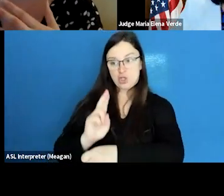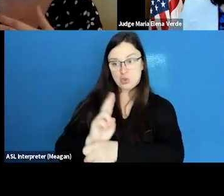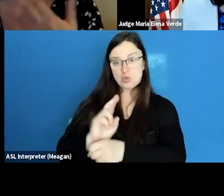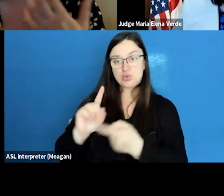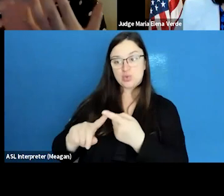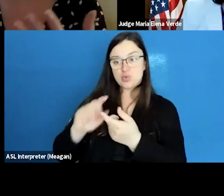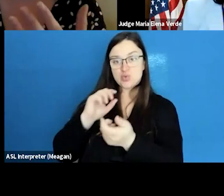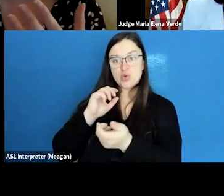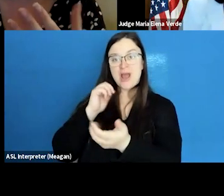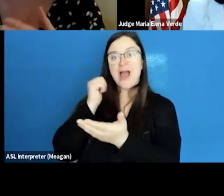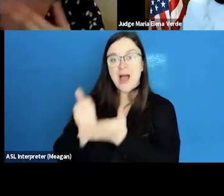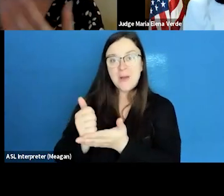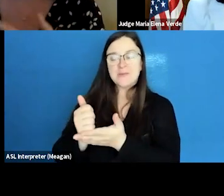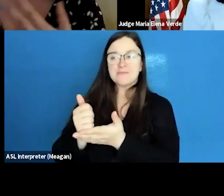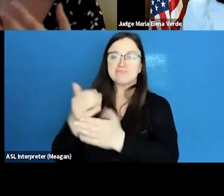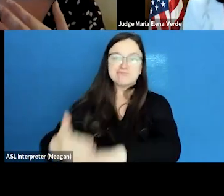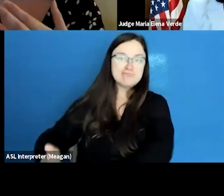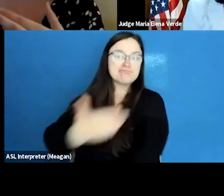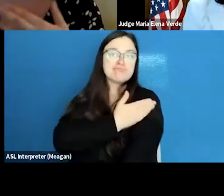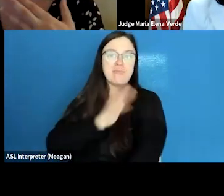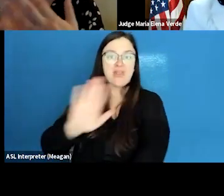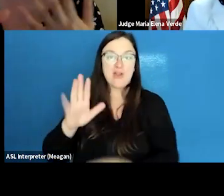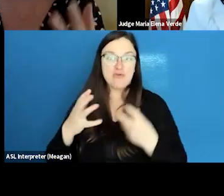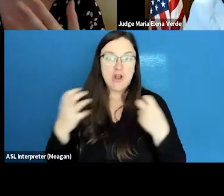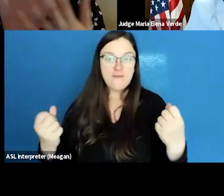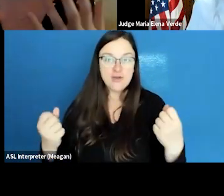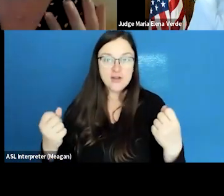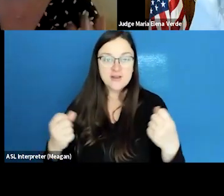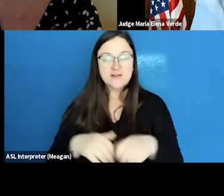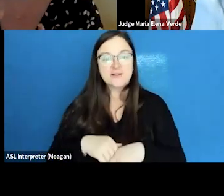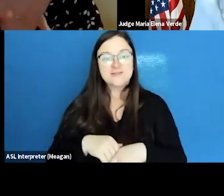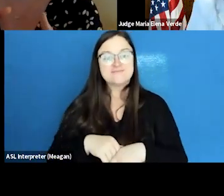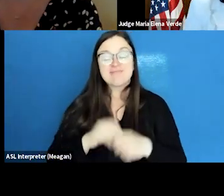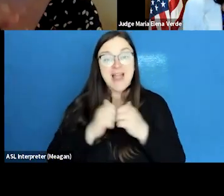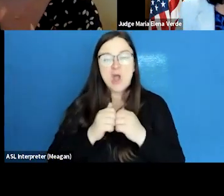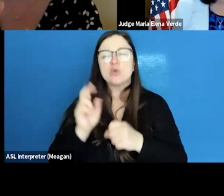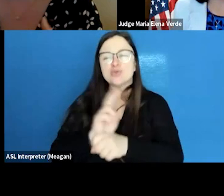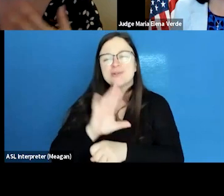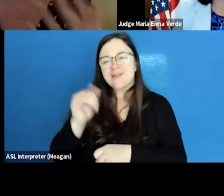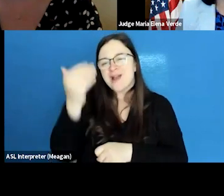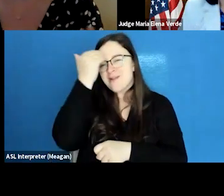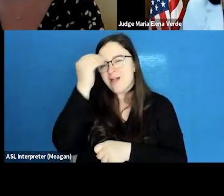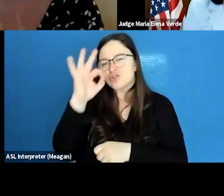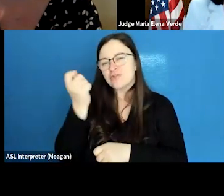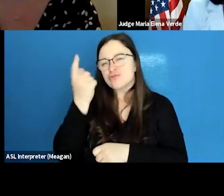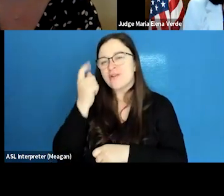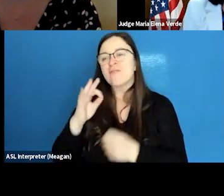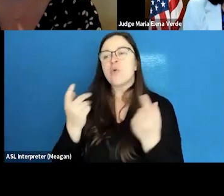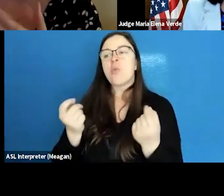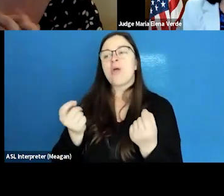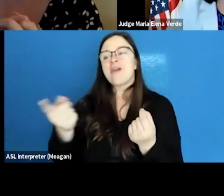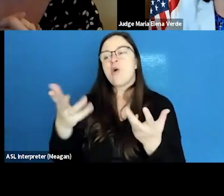catapult their recovery by integrating that knowledge and understanding of what they already are engaged with in